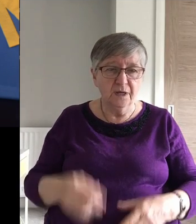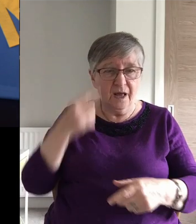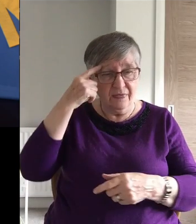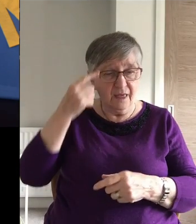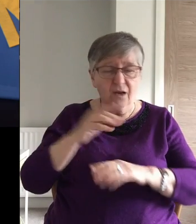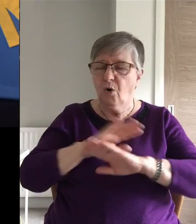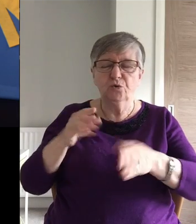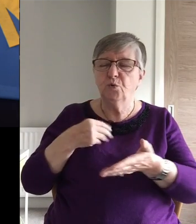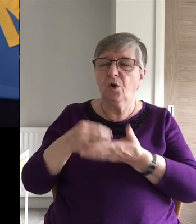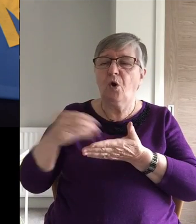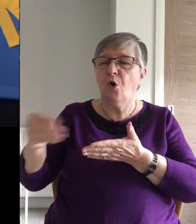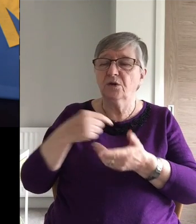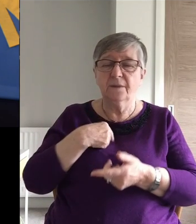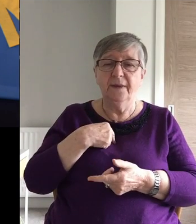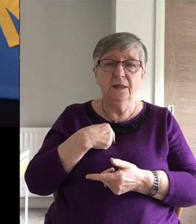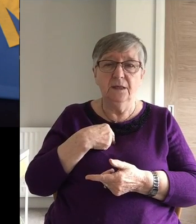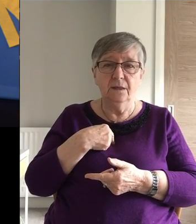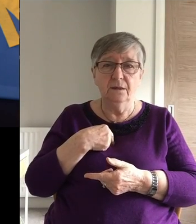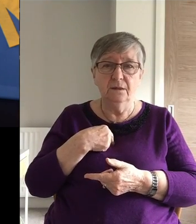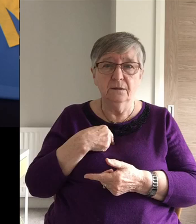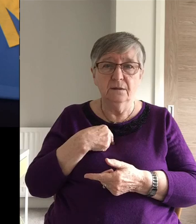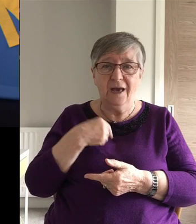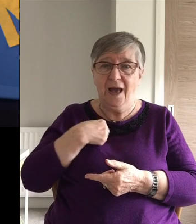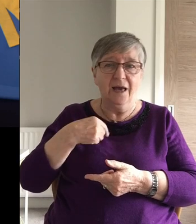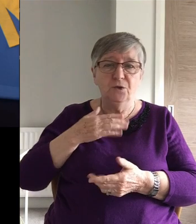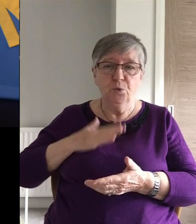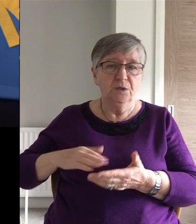it will cost us anything, demand anything of us.